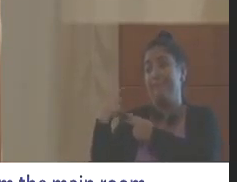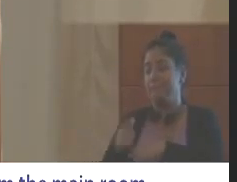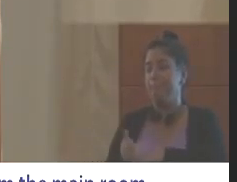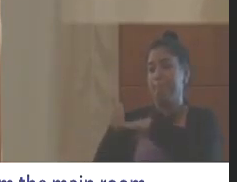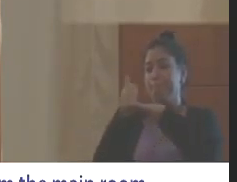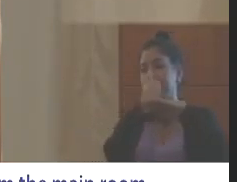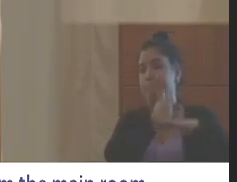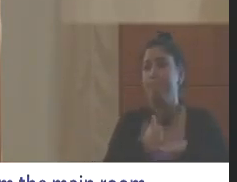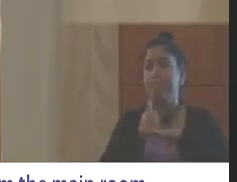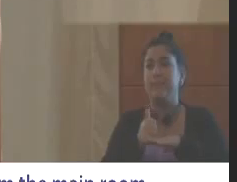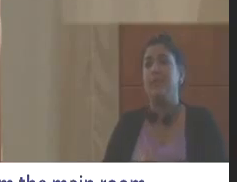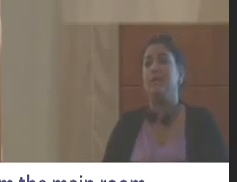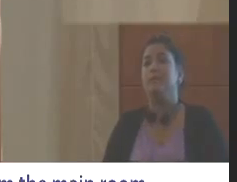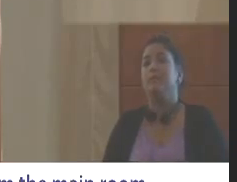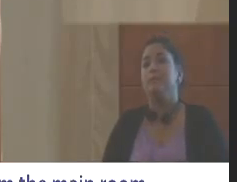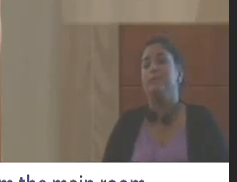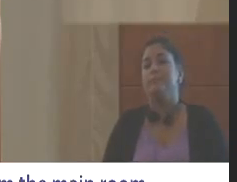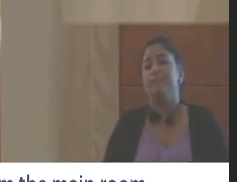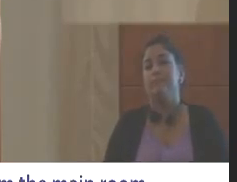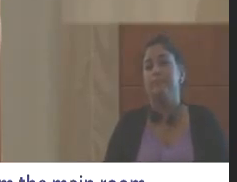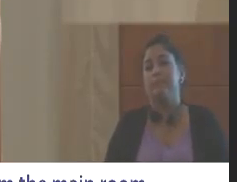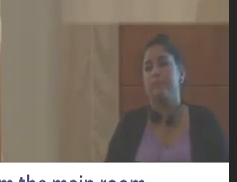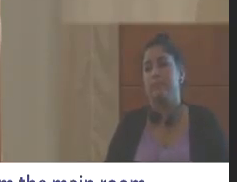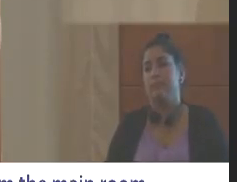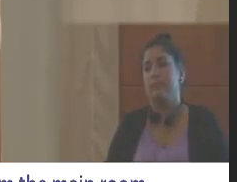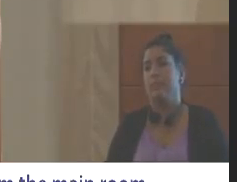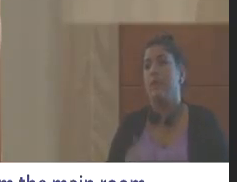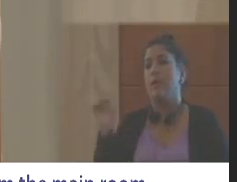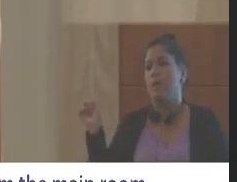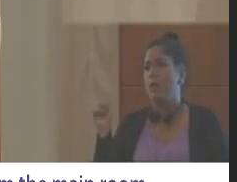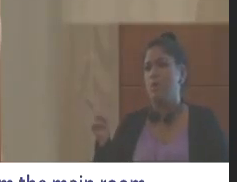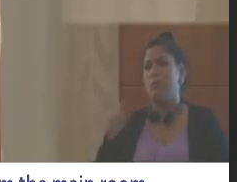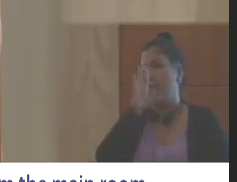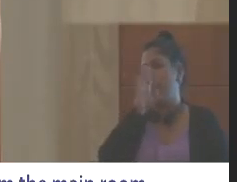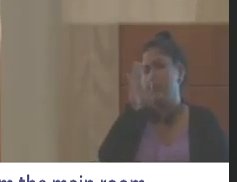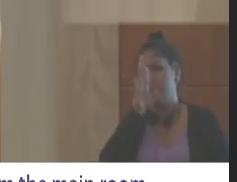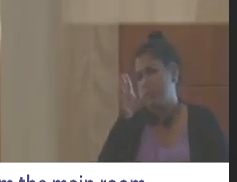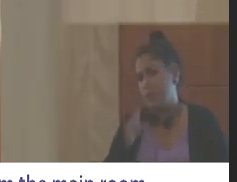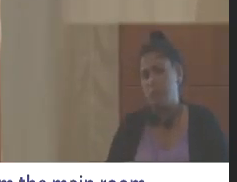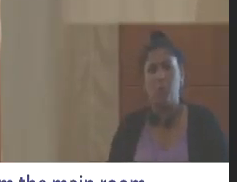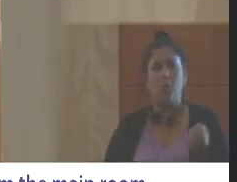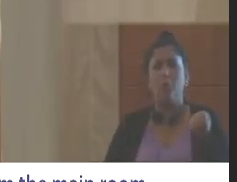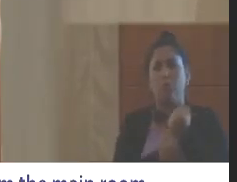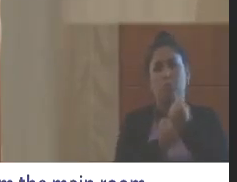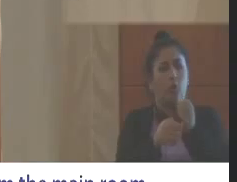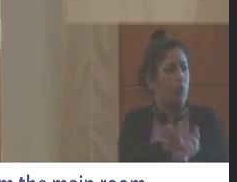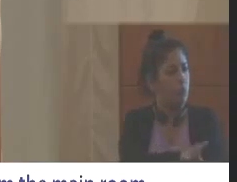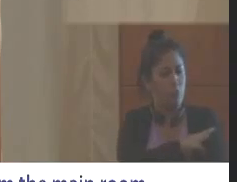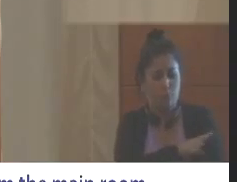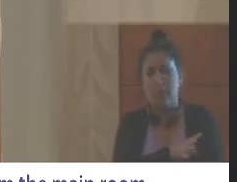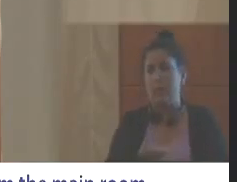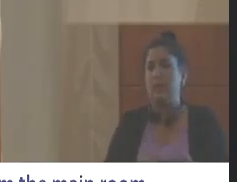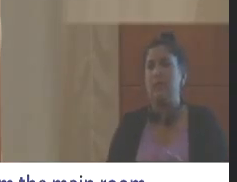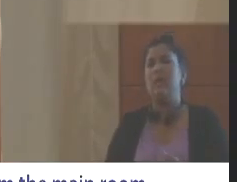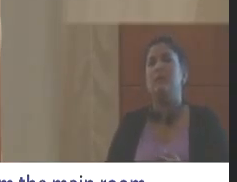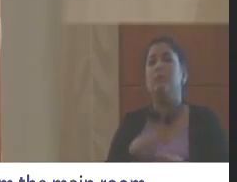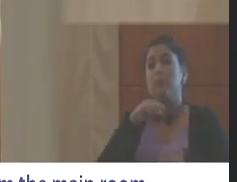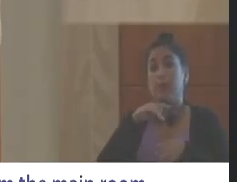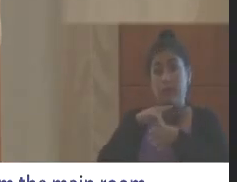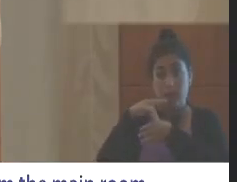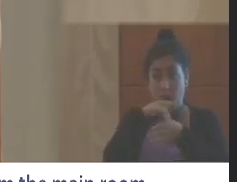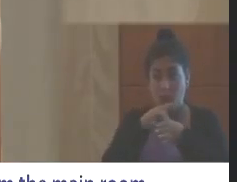interesting that we will have a presentation from an institution which is traditionally not linked to risk management,